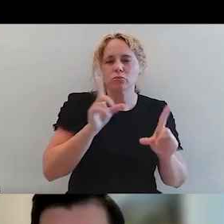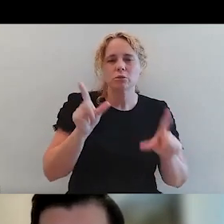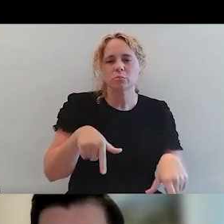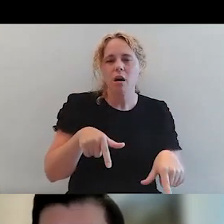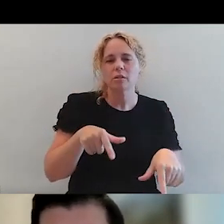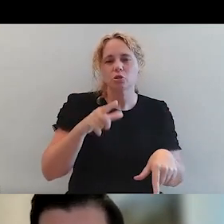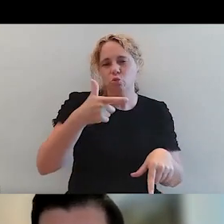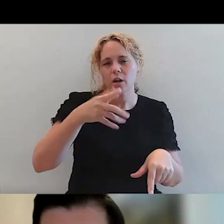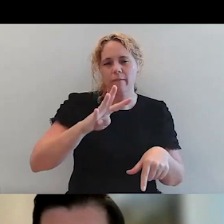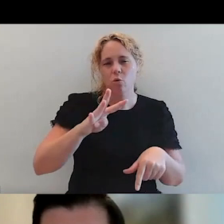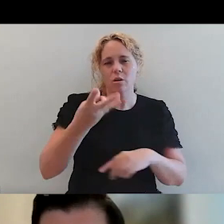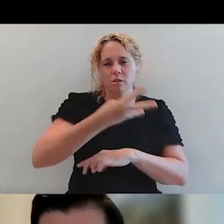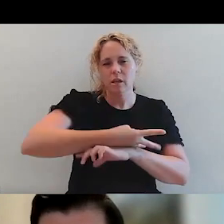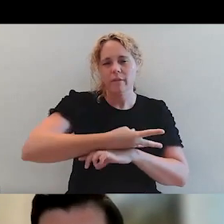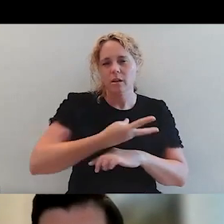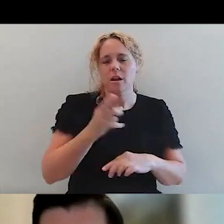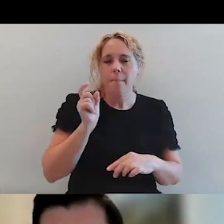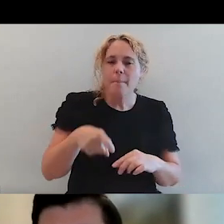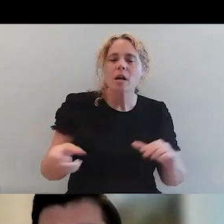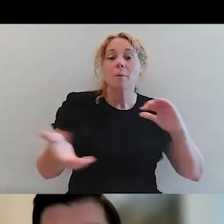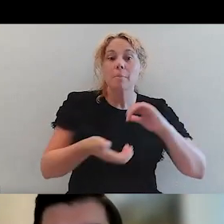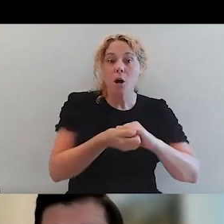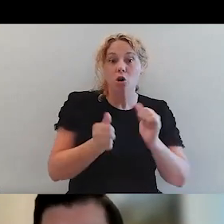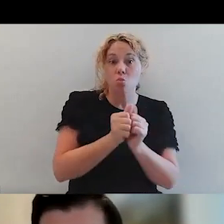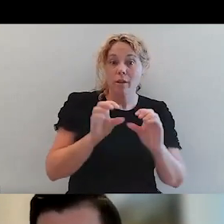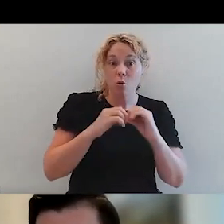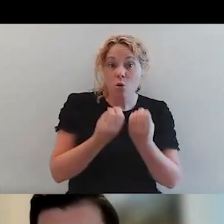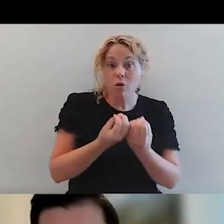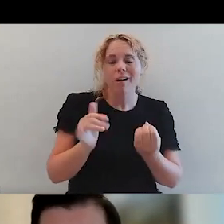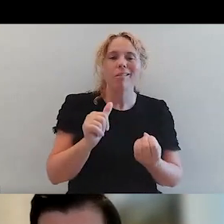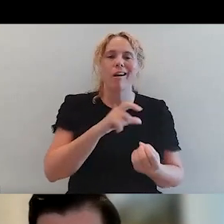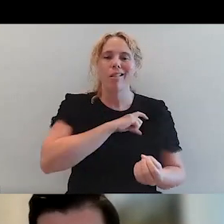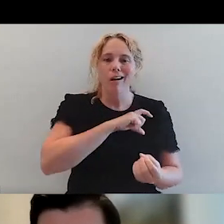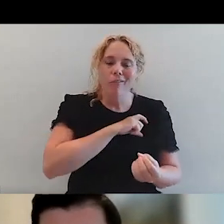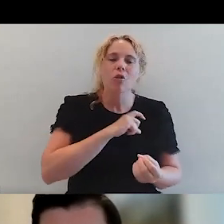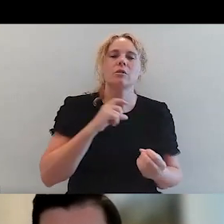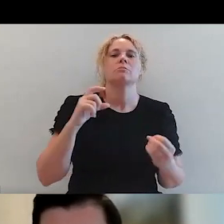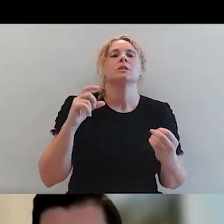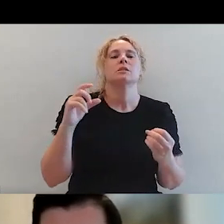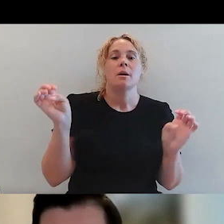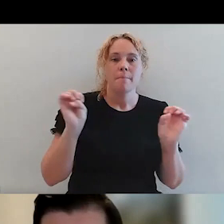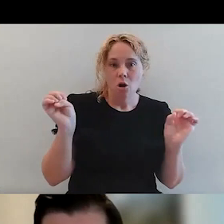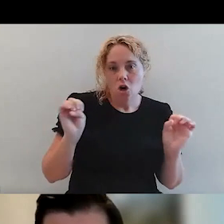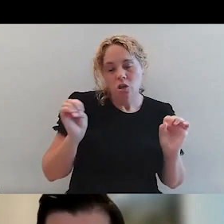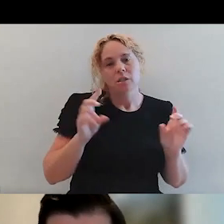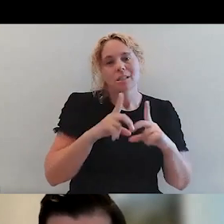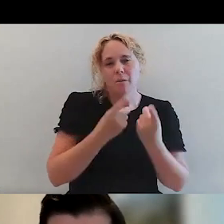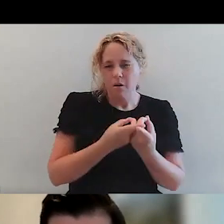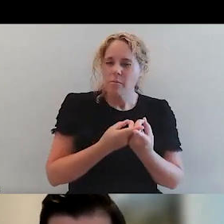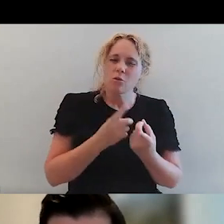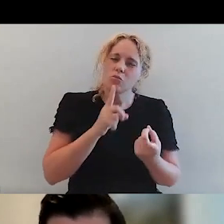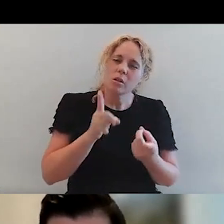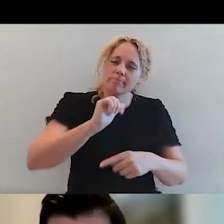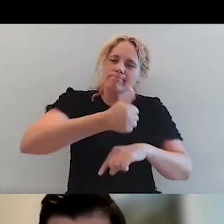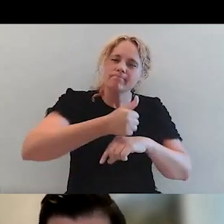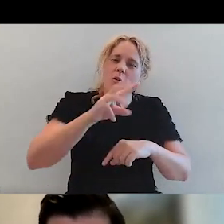crisis response, and they must partner with organizations like law enforcement, emergency departments. So it's really creating a web